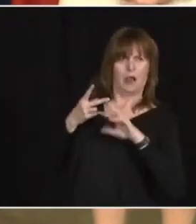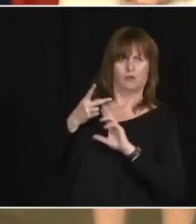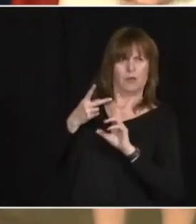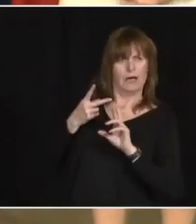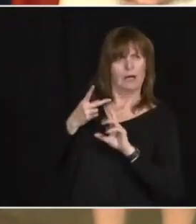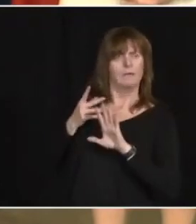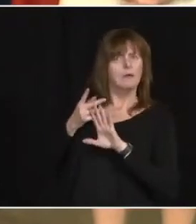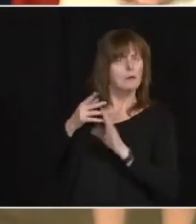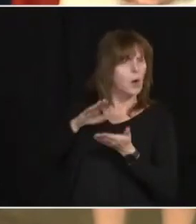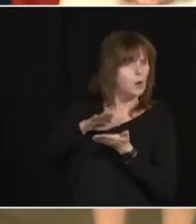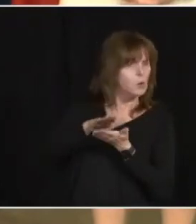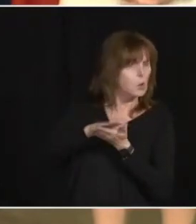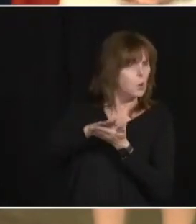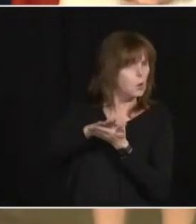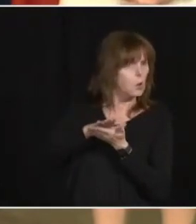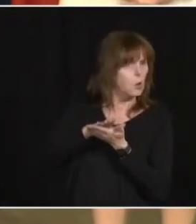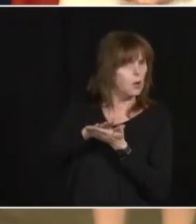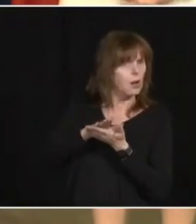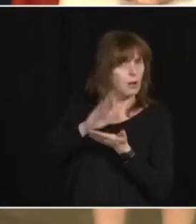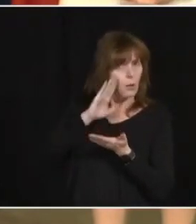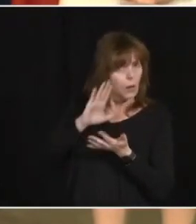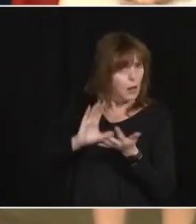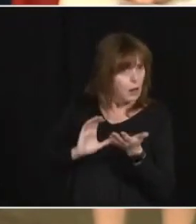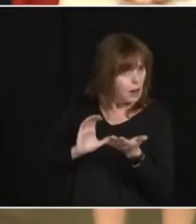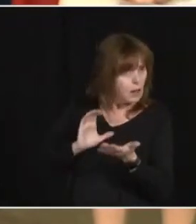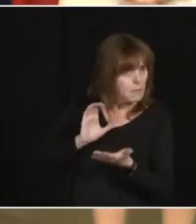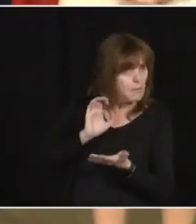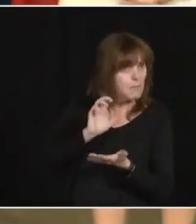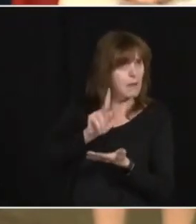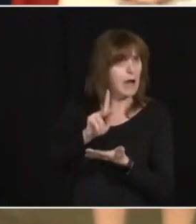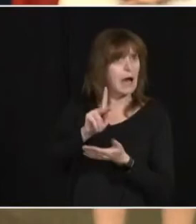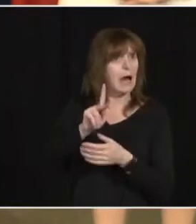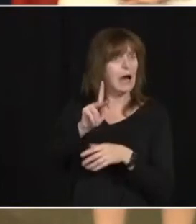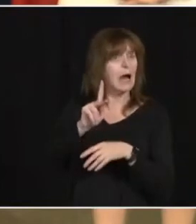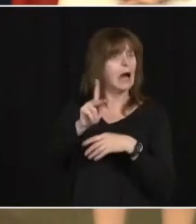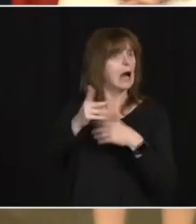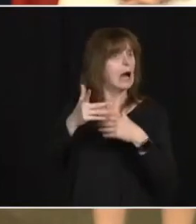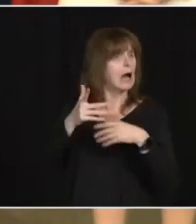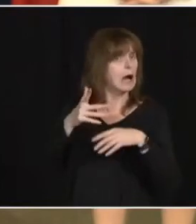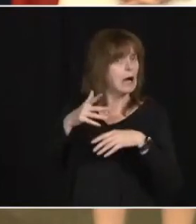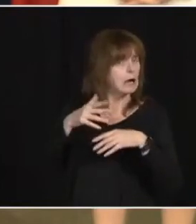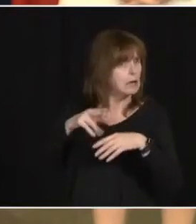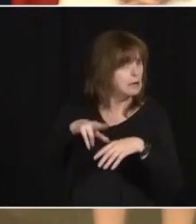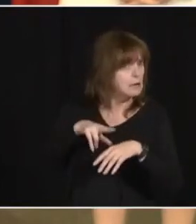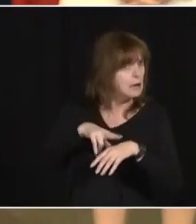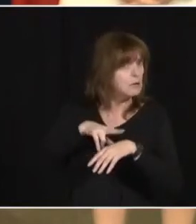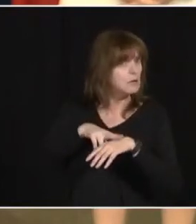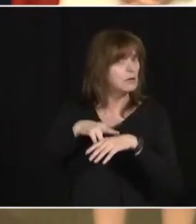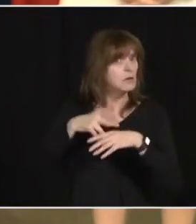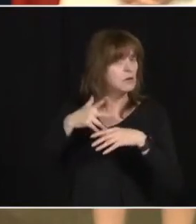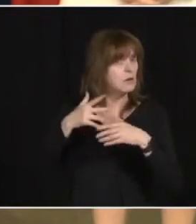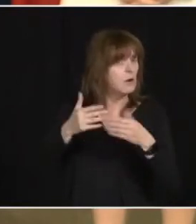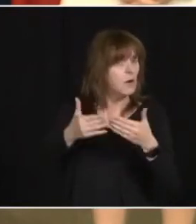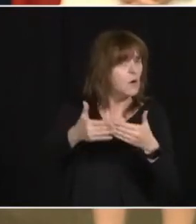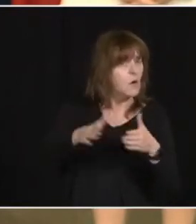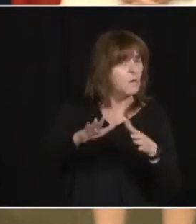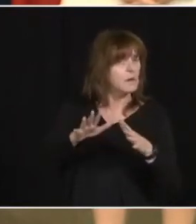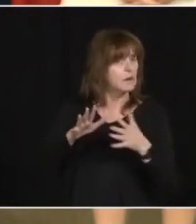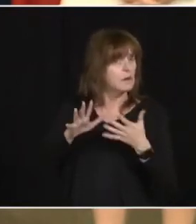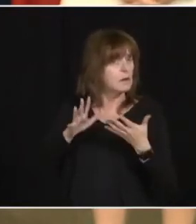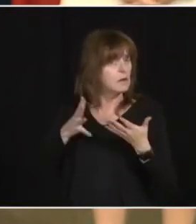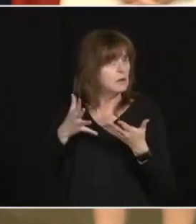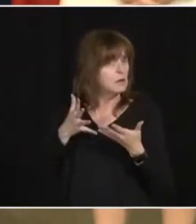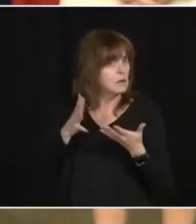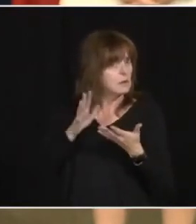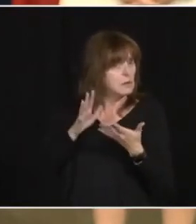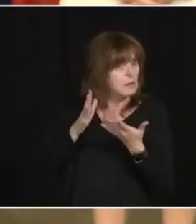being status quo when school eventually starts up again? Like, would the expectation be that fewer students would be in the classroom